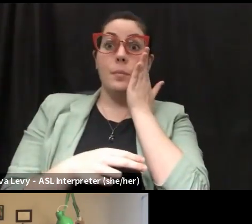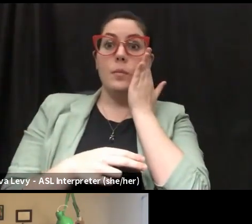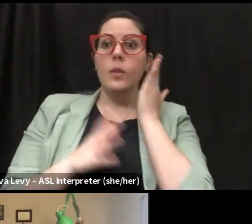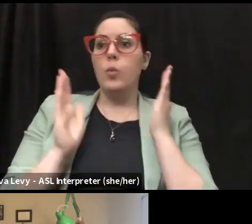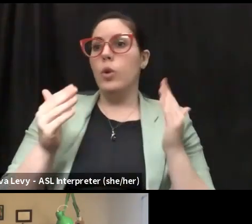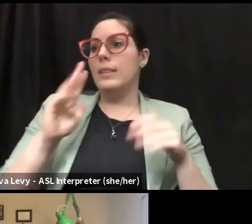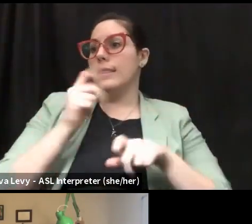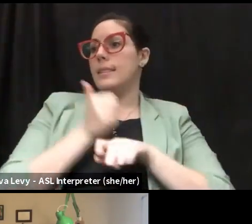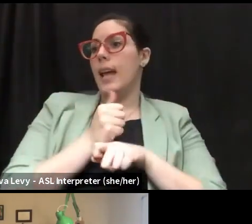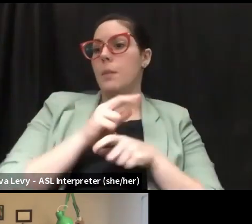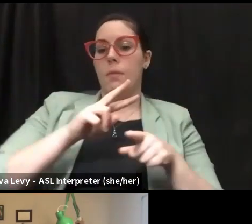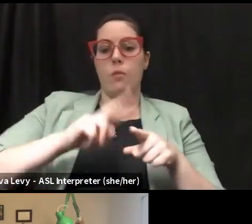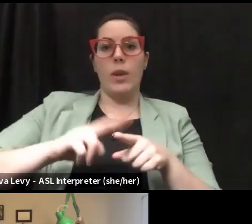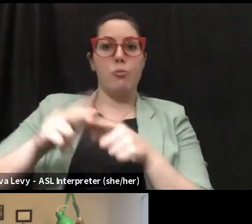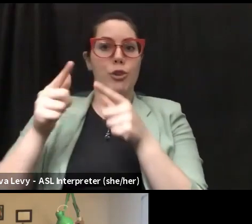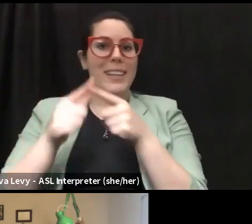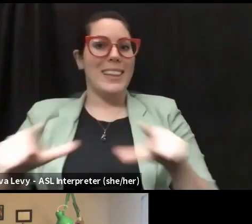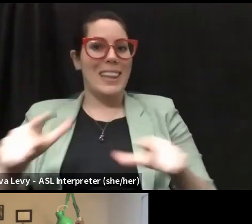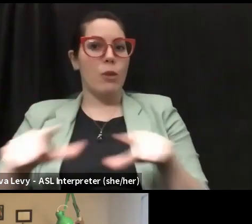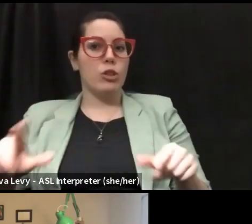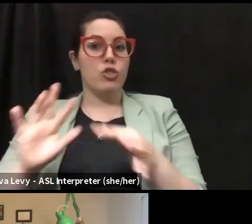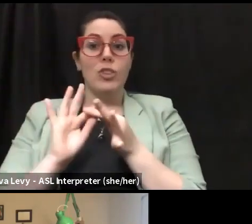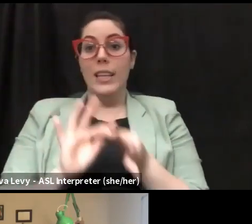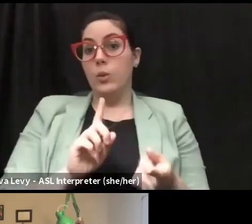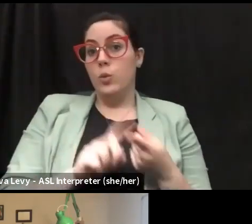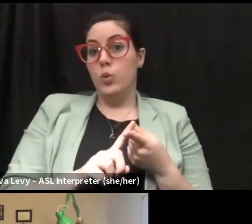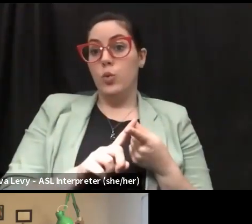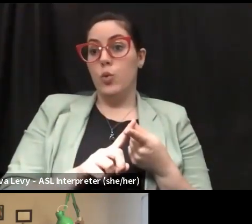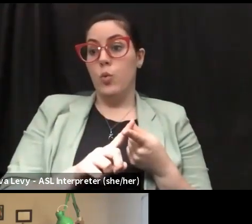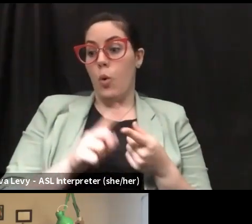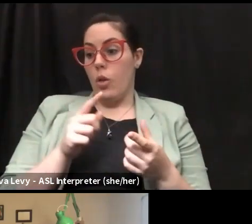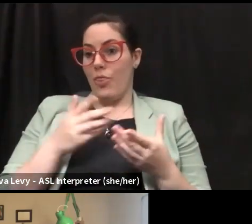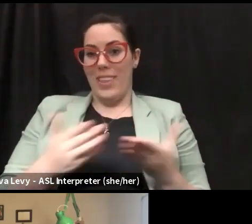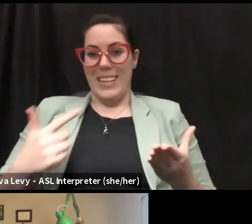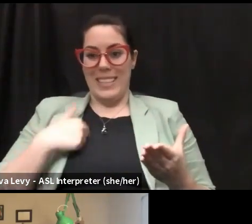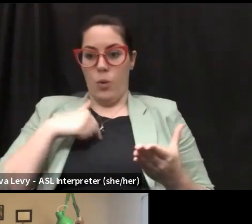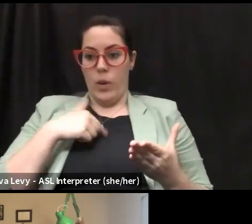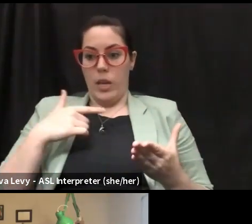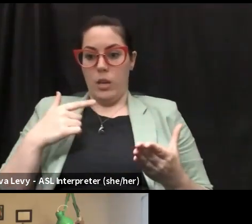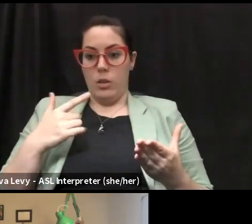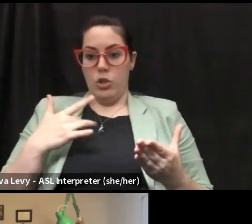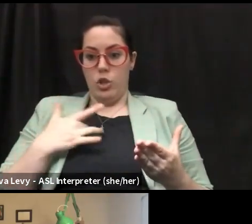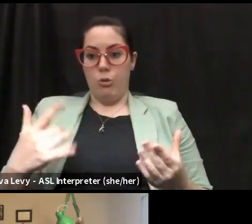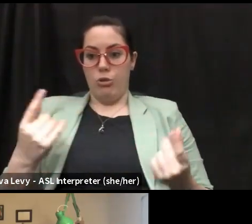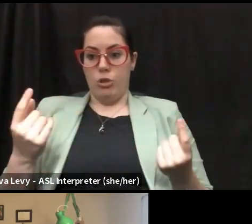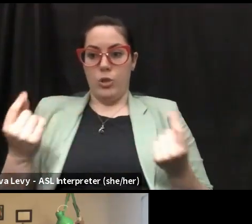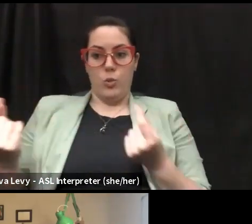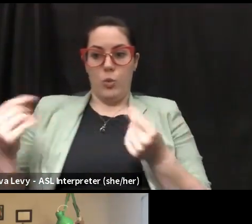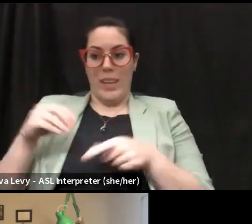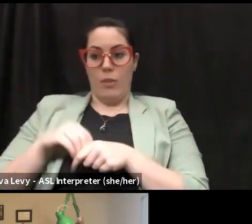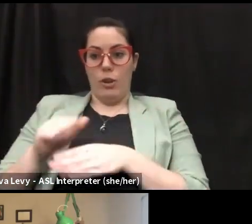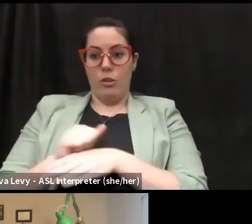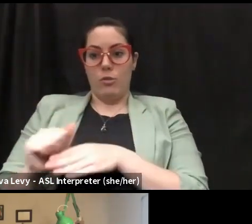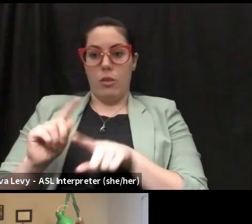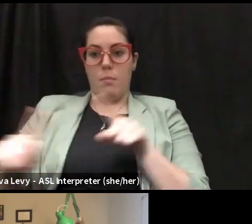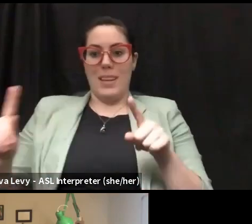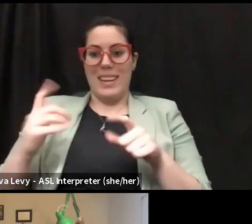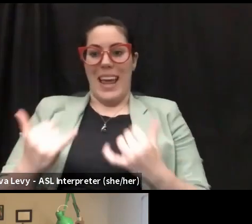and a vernacular for the things that we do normally when we're in rehearsal, but through a